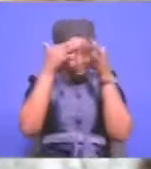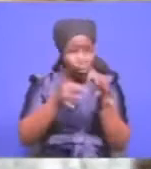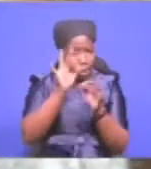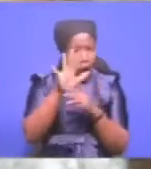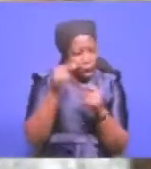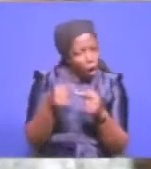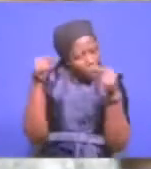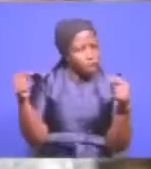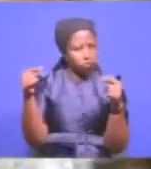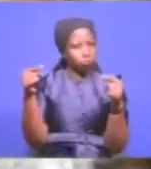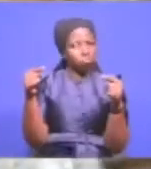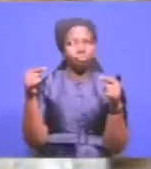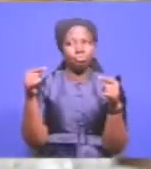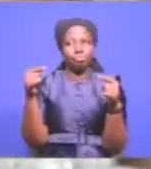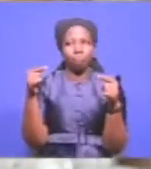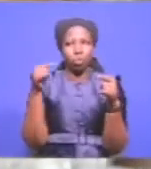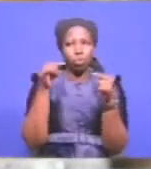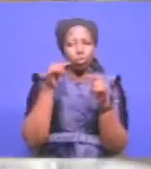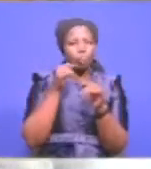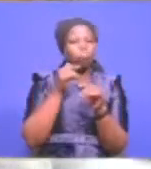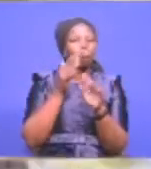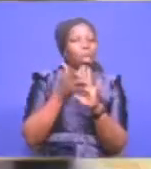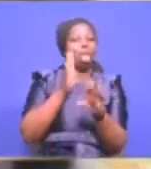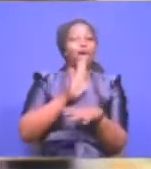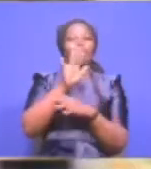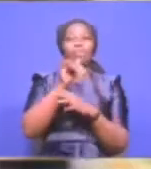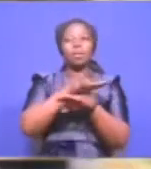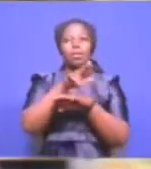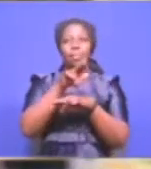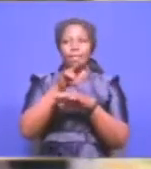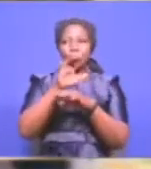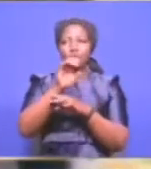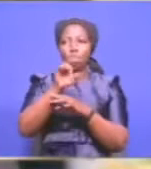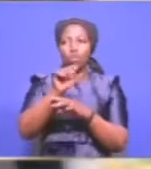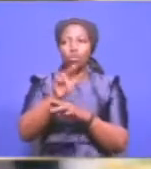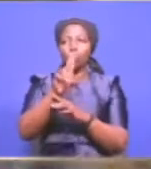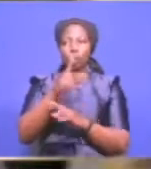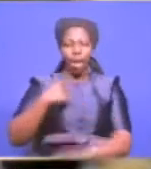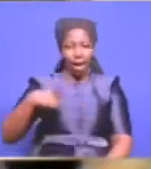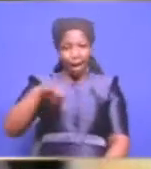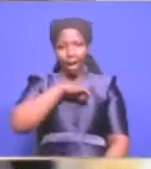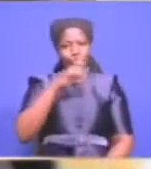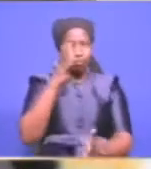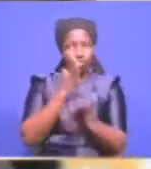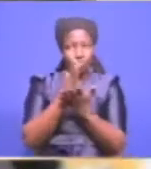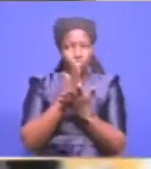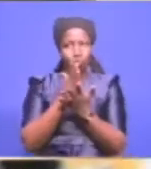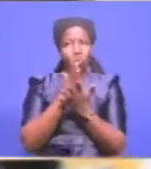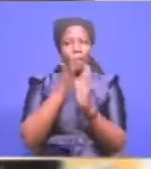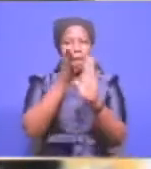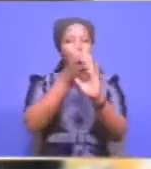detach itself from the Central Organization of Trade Unions. As a union, we have been de-affiliated from a